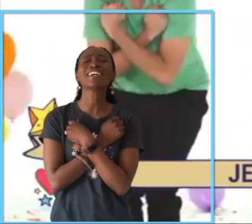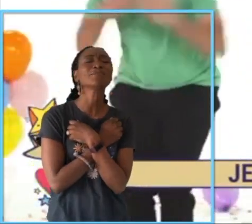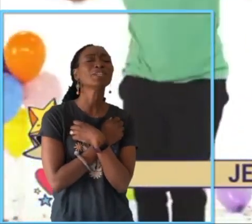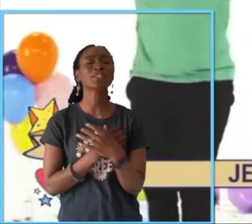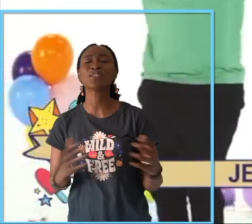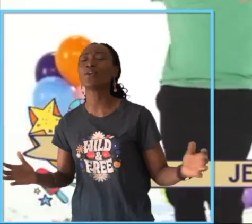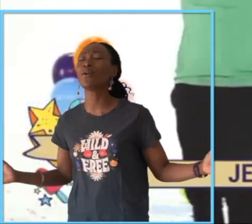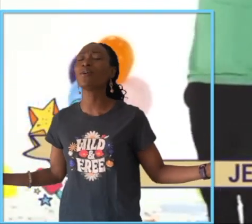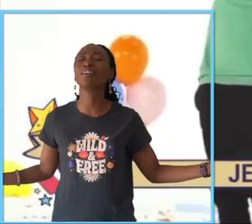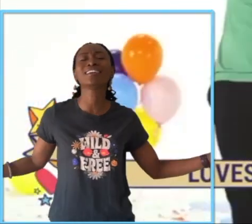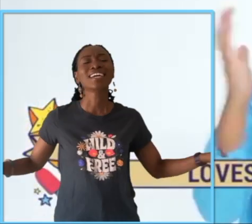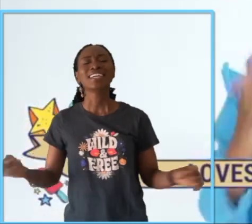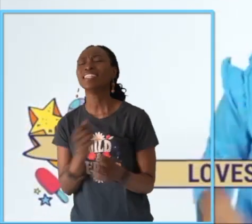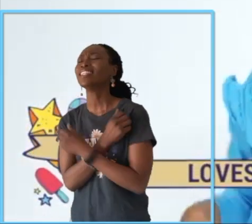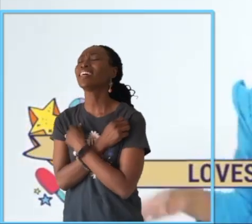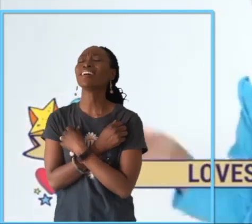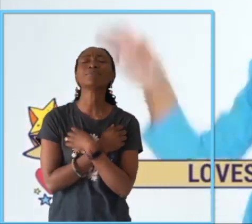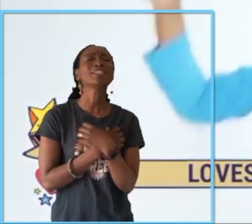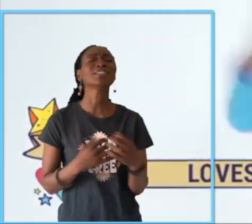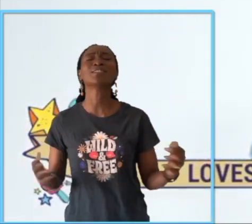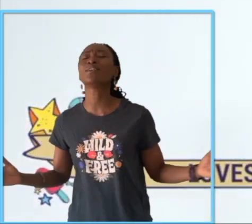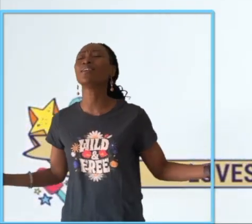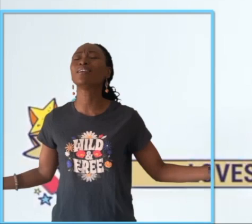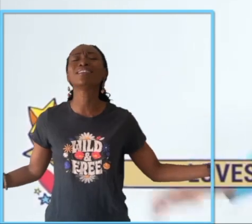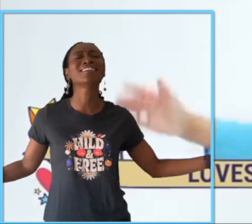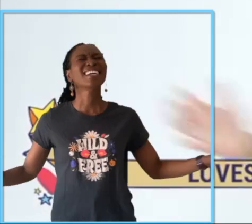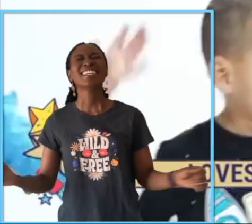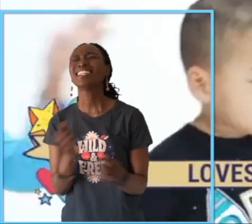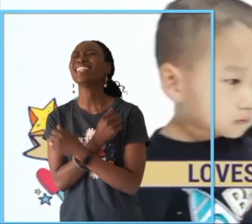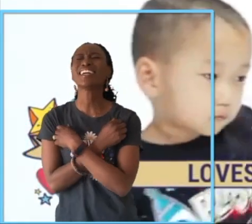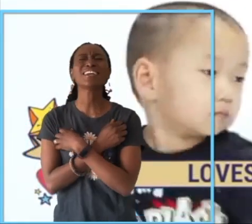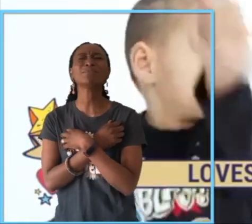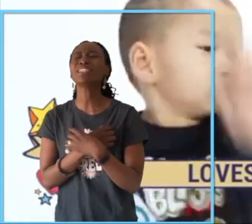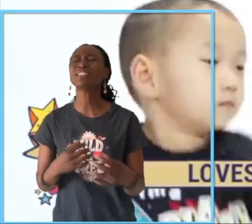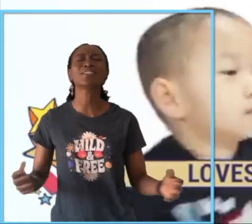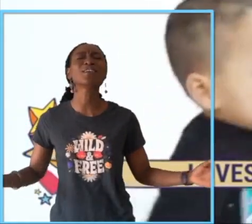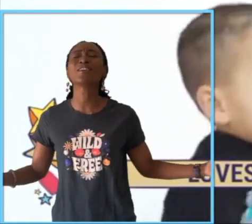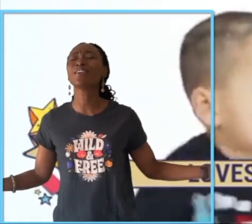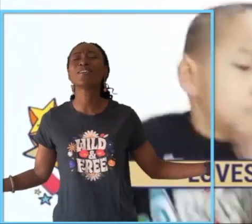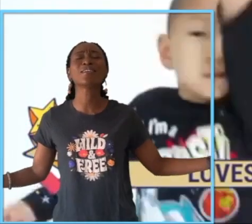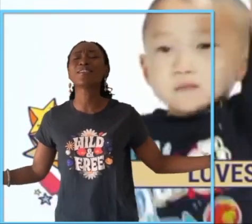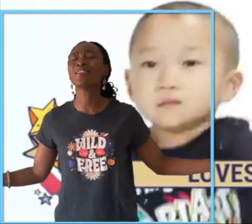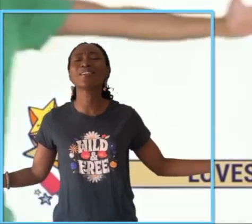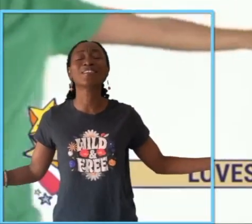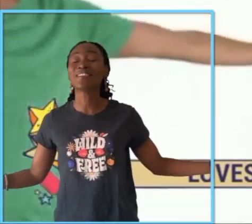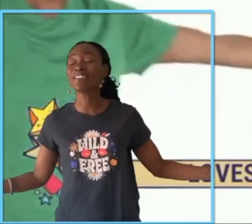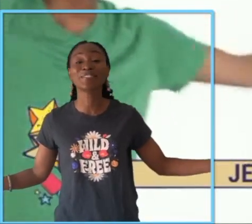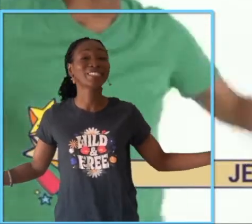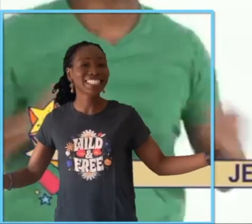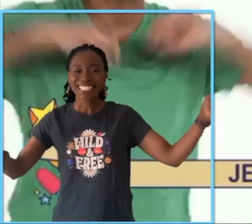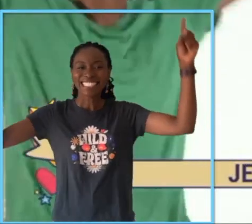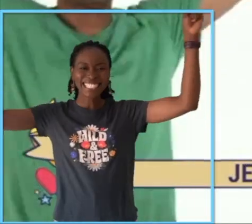Jesus loves me so, loves me so, loves me so.